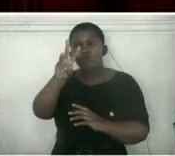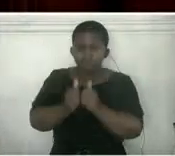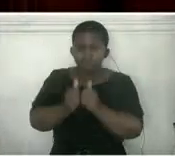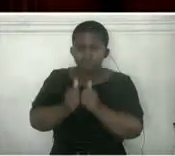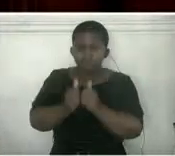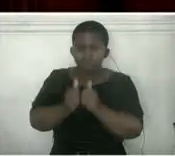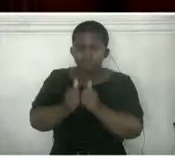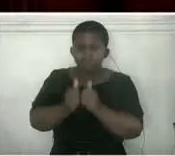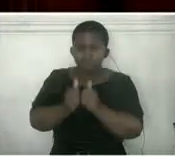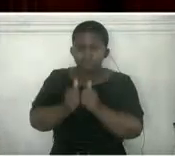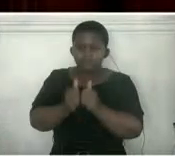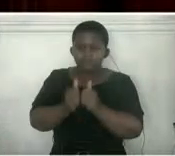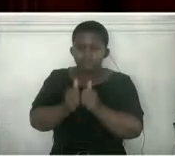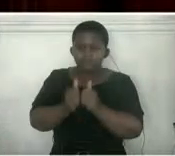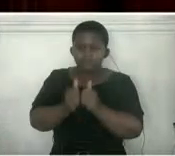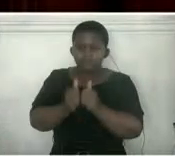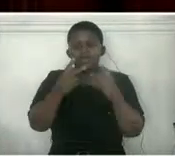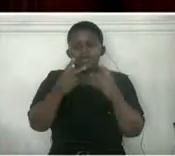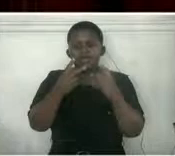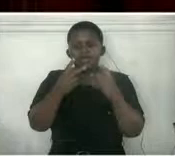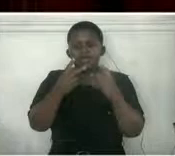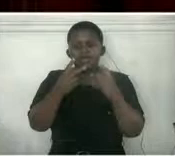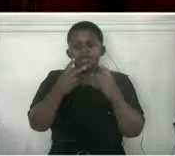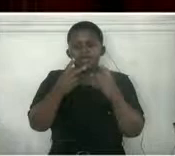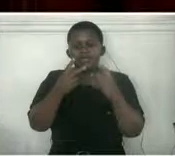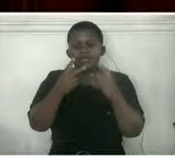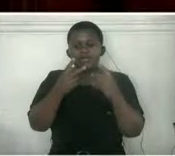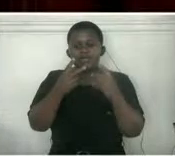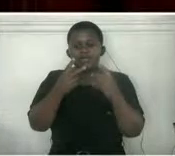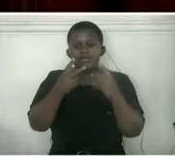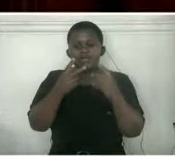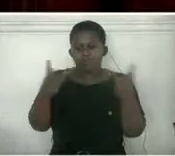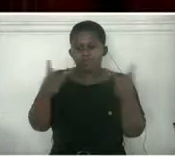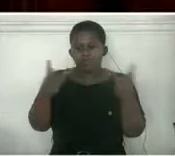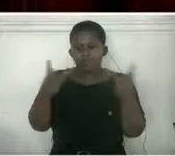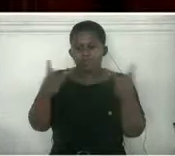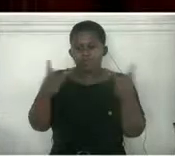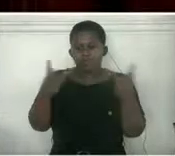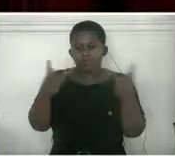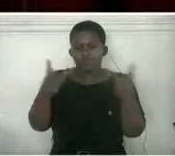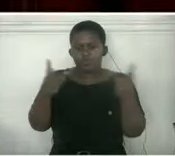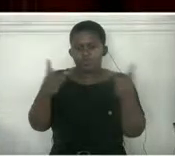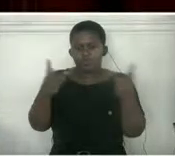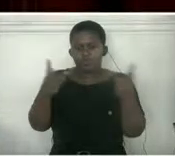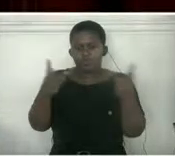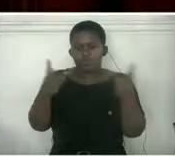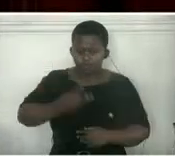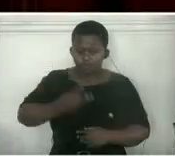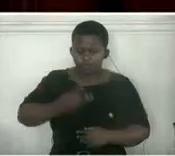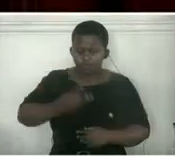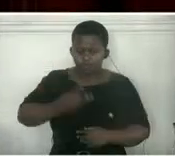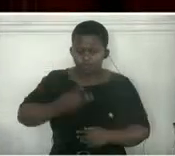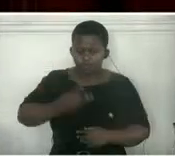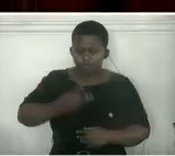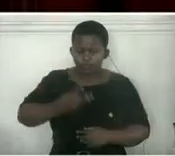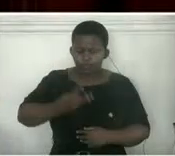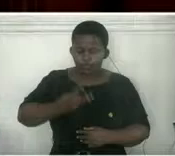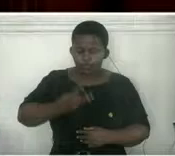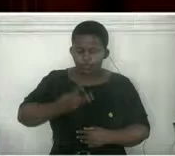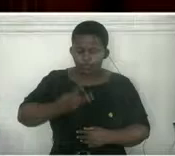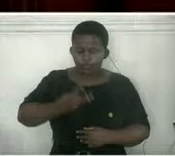nezwe lethu bakubeke kwimap yomhlaba. We also wish to acknowledge the rise of the